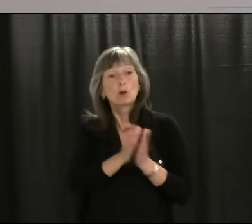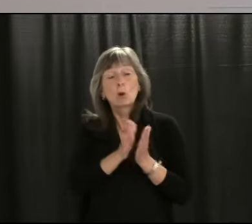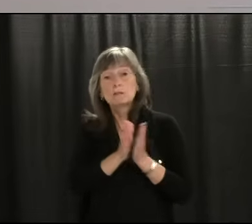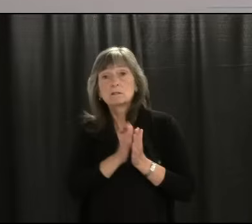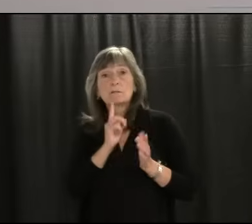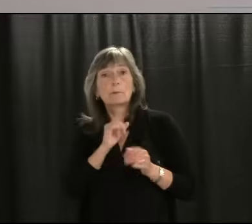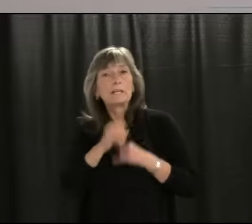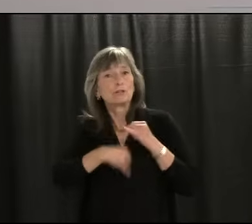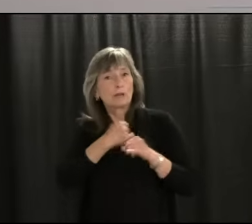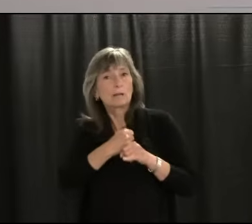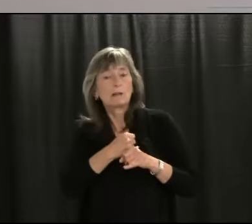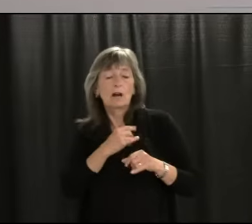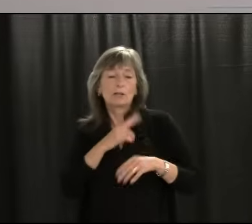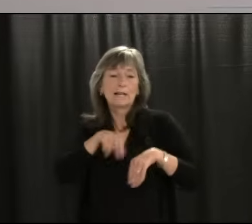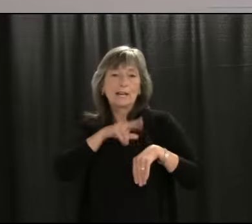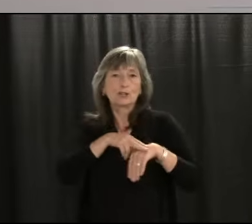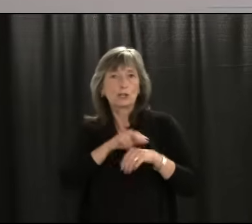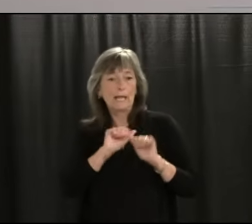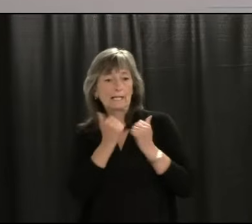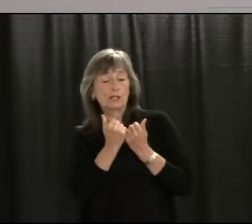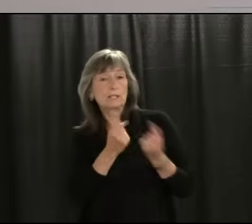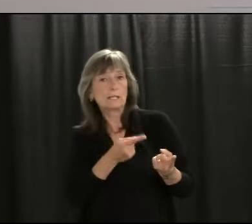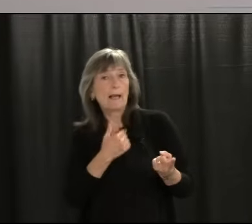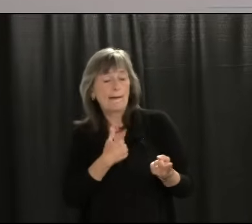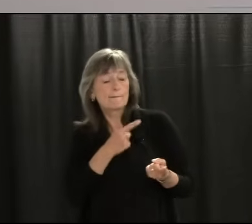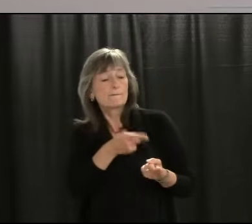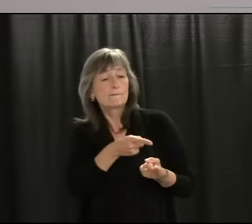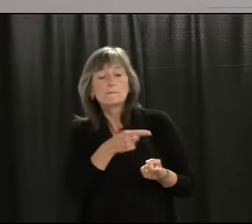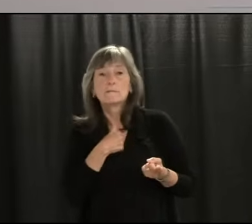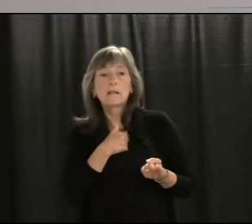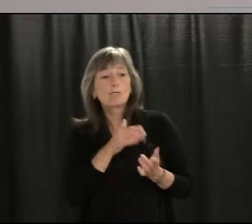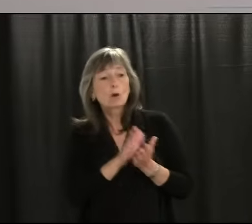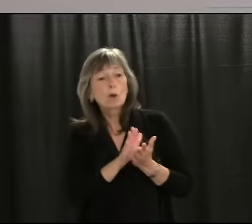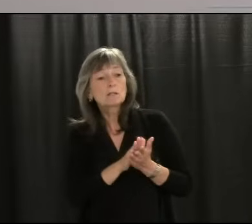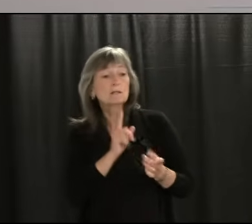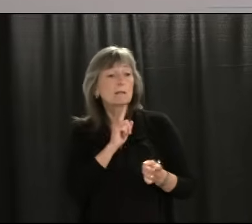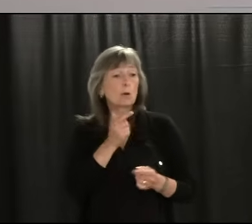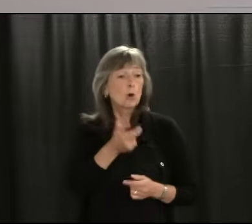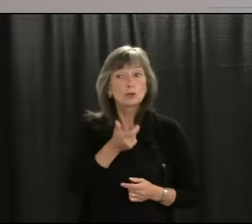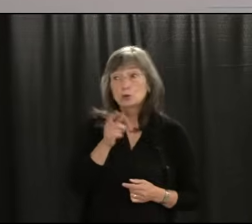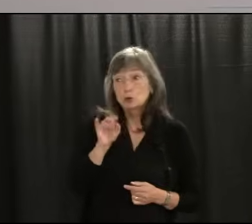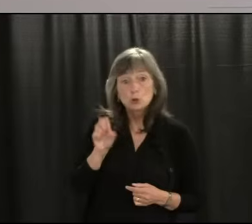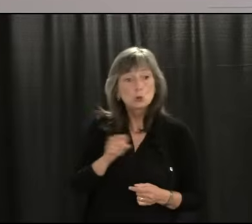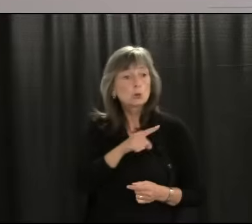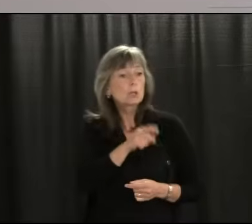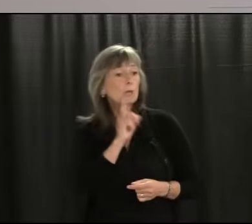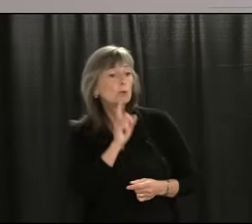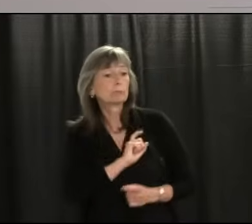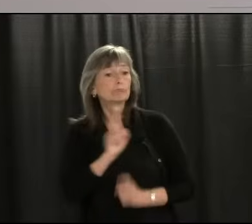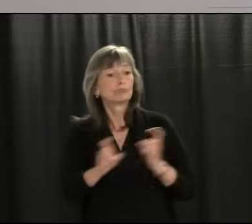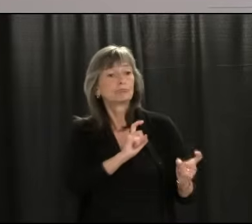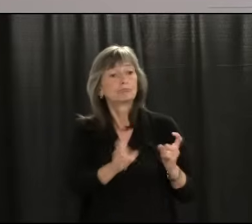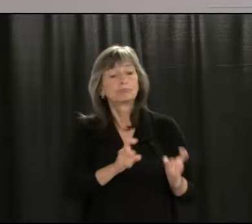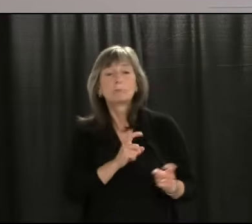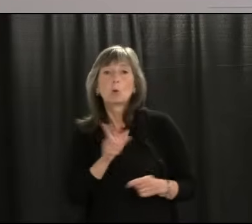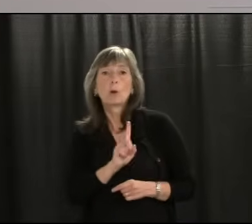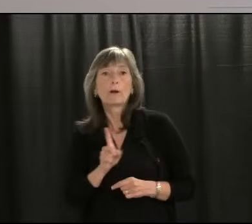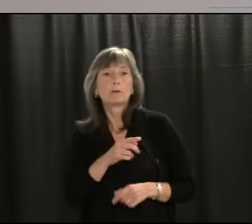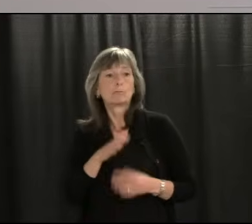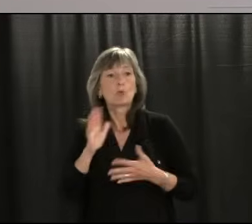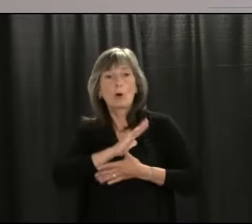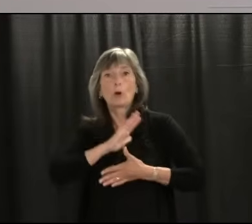requests that are being made across the country. And those requests, as you can see, if you watch the news, are coming in from across the country. Certainly